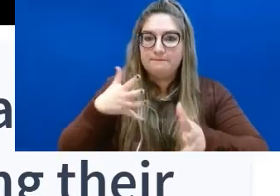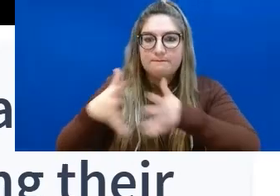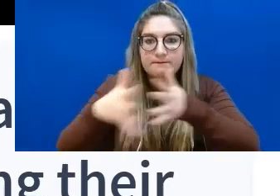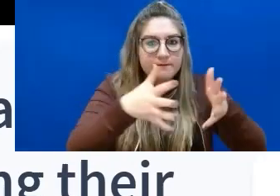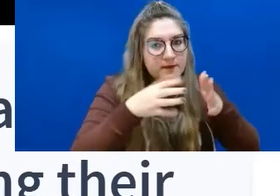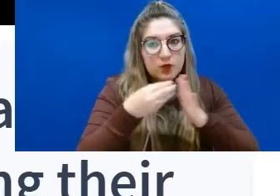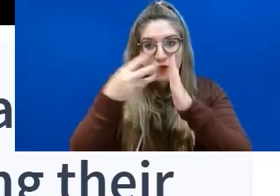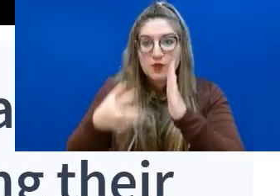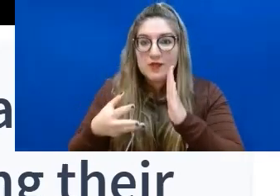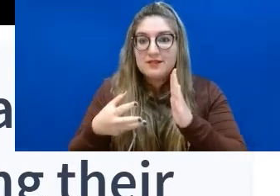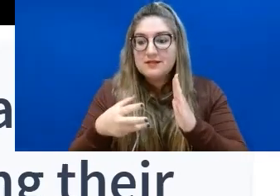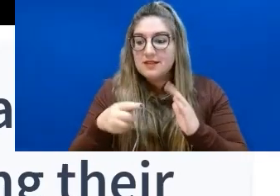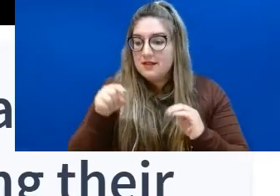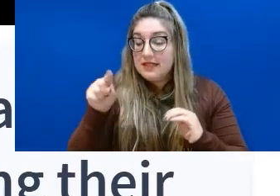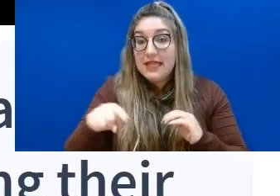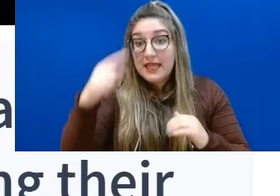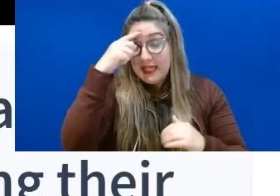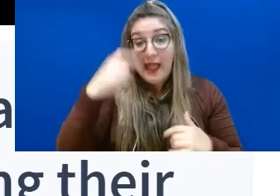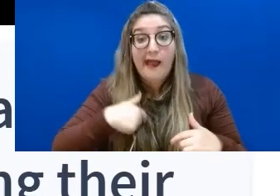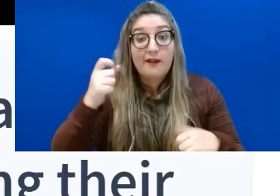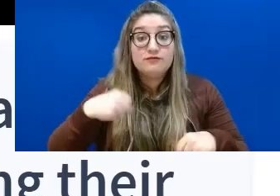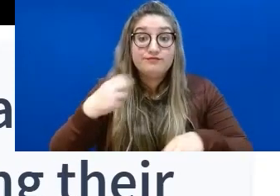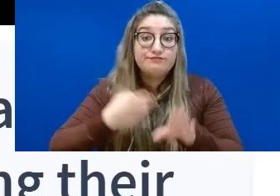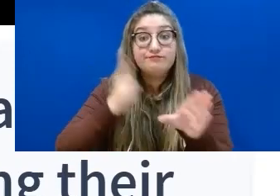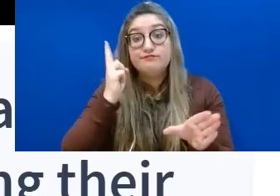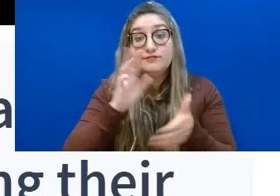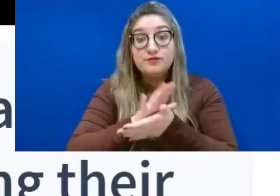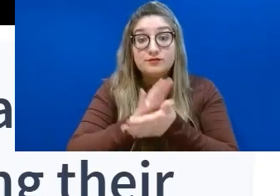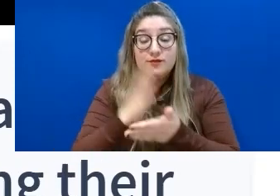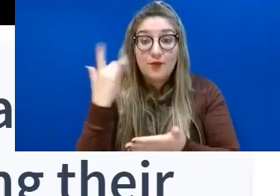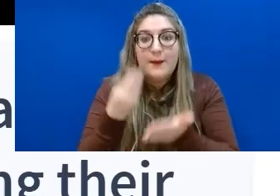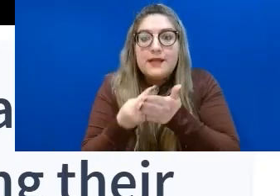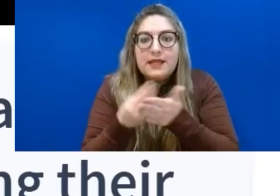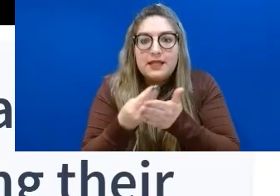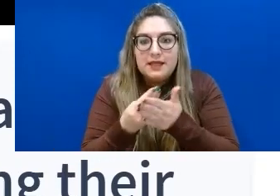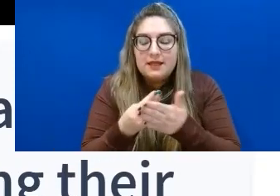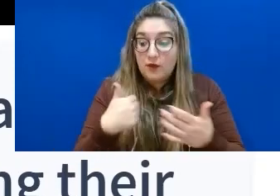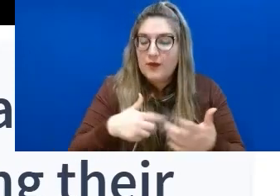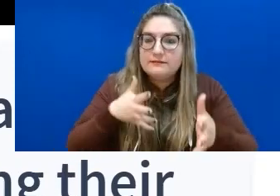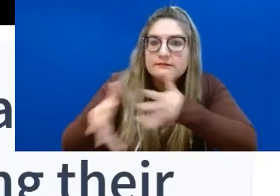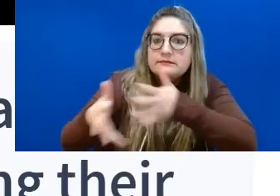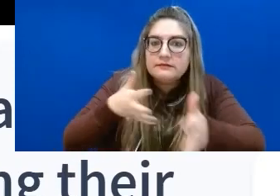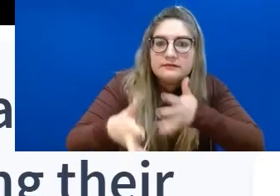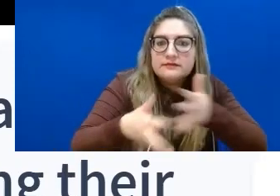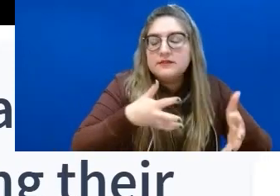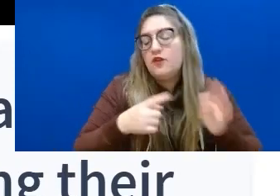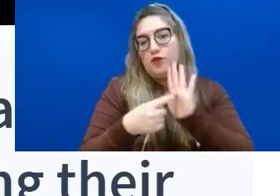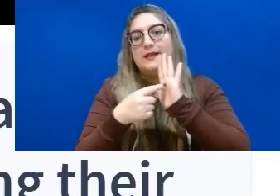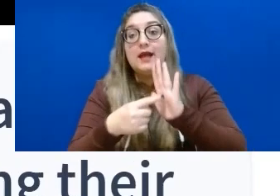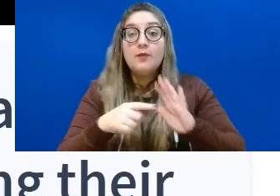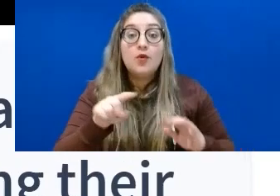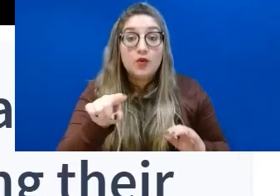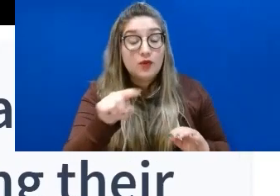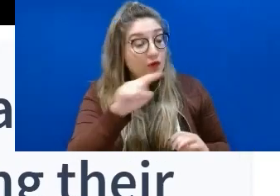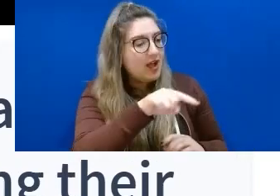only option is to just stop going to school. So to your point about the one class earlier, sometimes it is, okay, we're just gonna take one class right